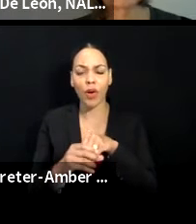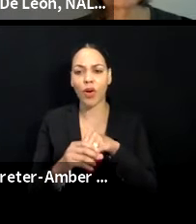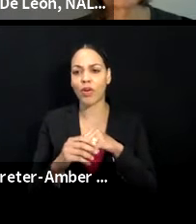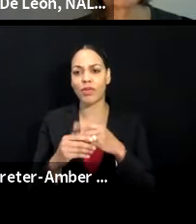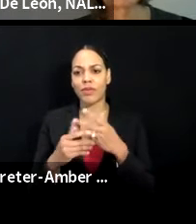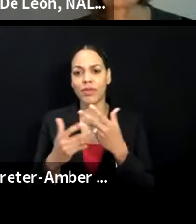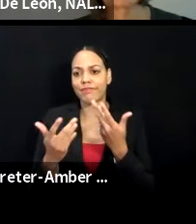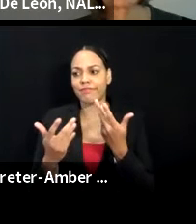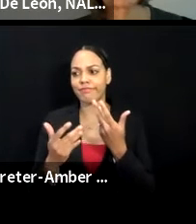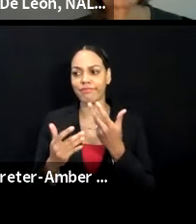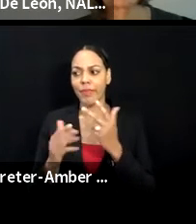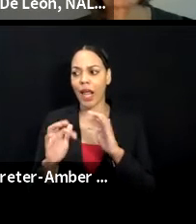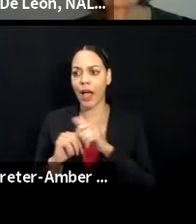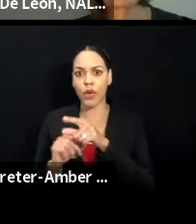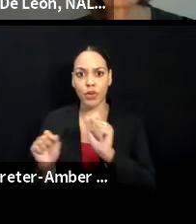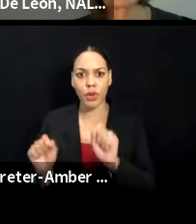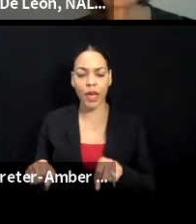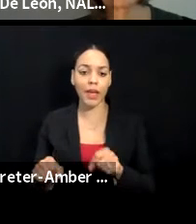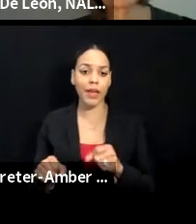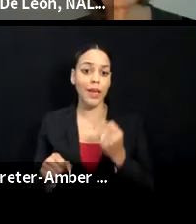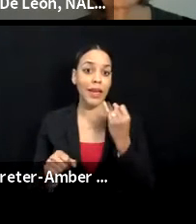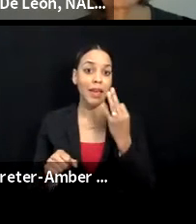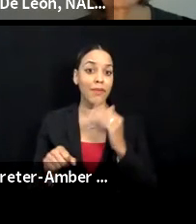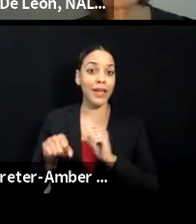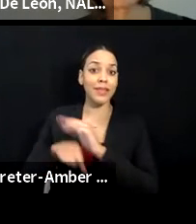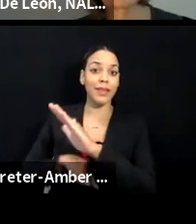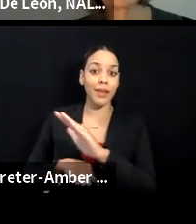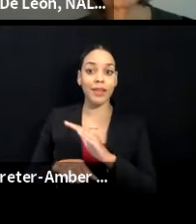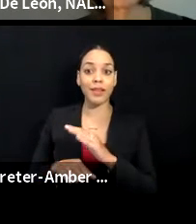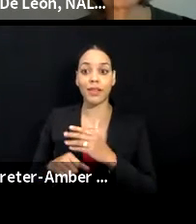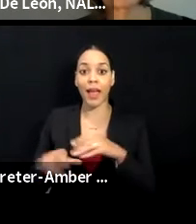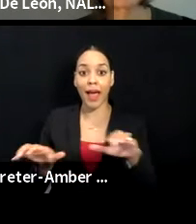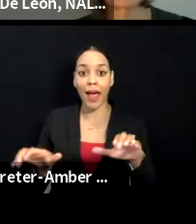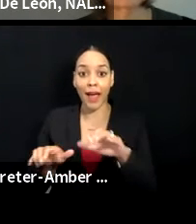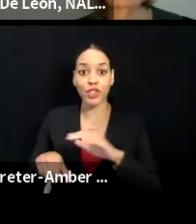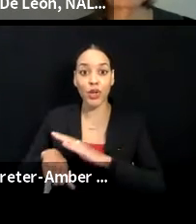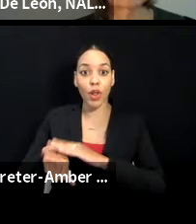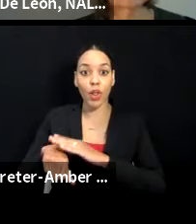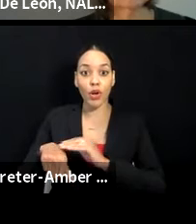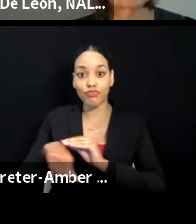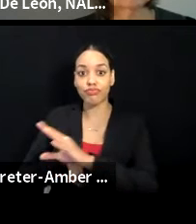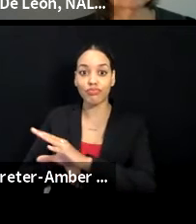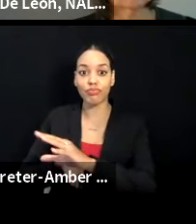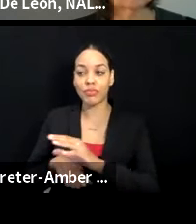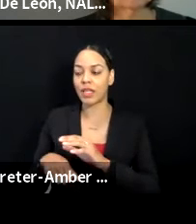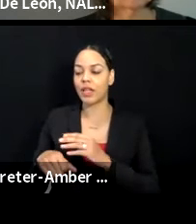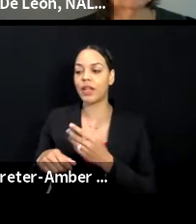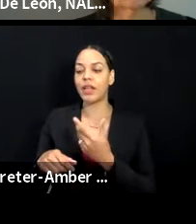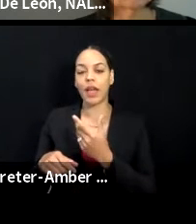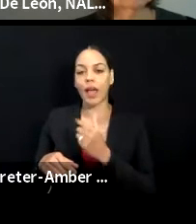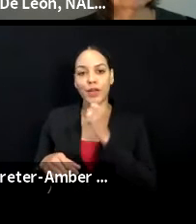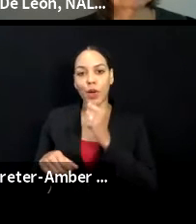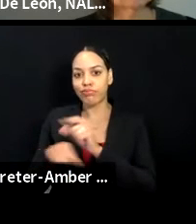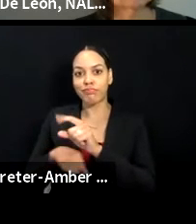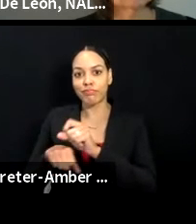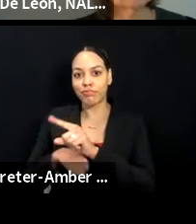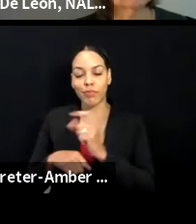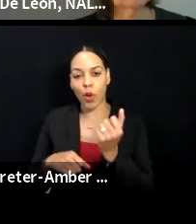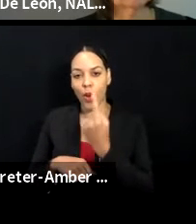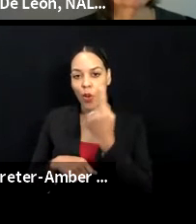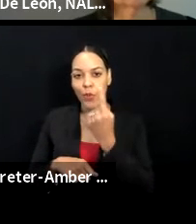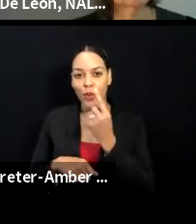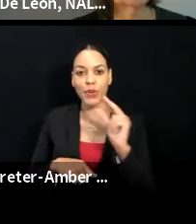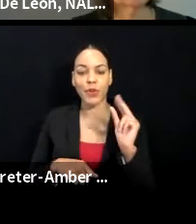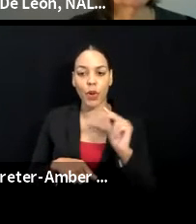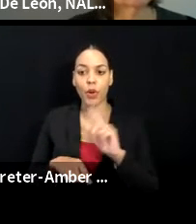Even if it's respond to an action alert when I send it. And I don't send them every day. We're judicious about taking your time. But when we do send